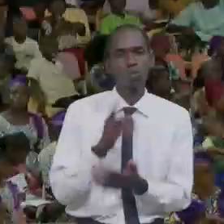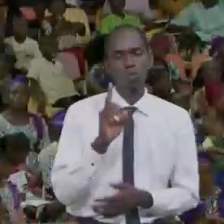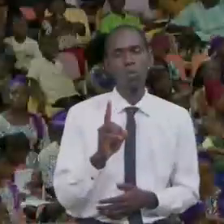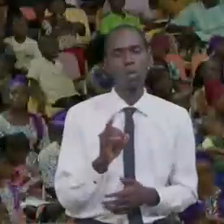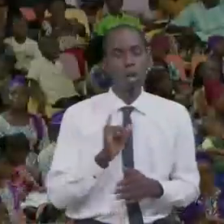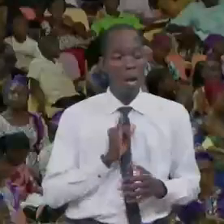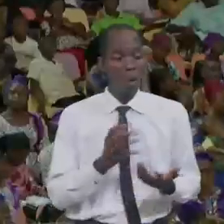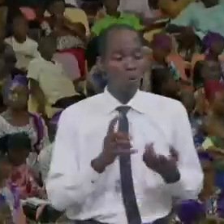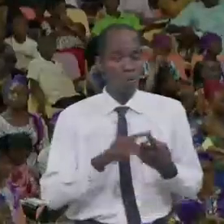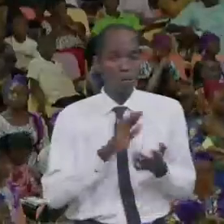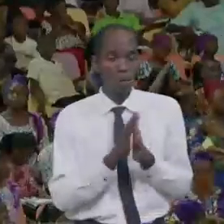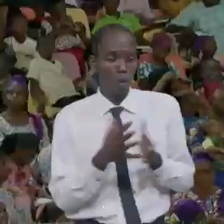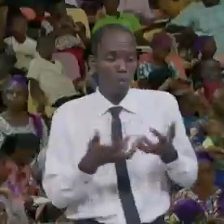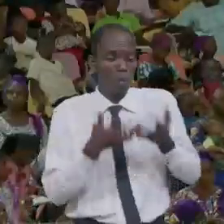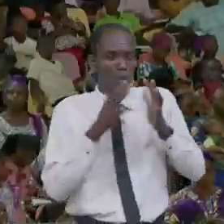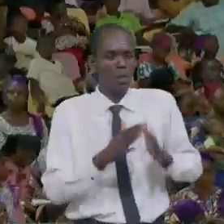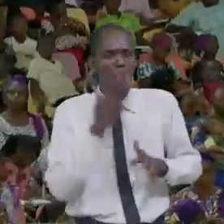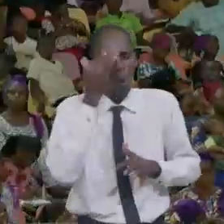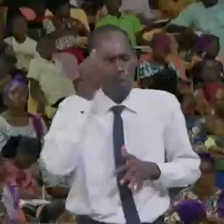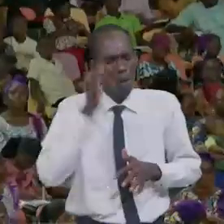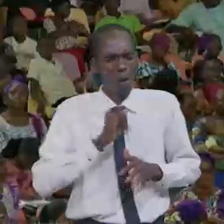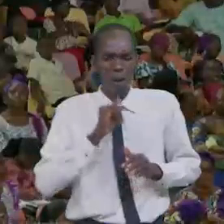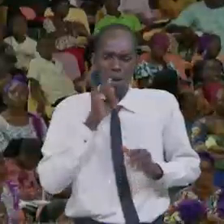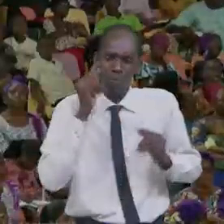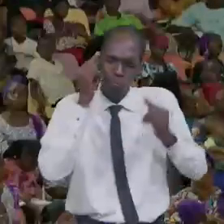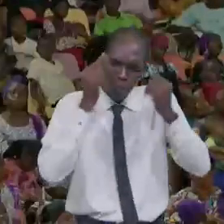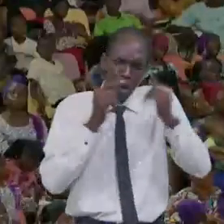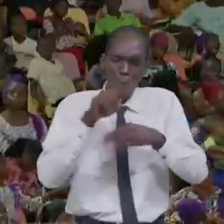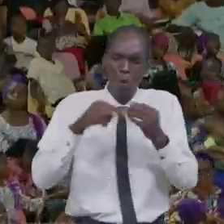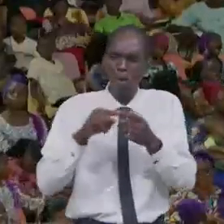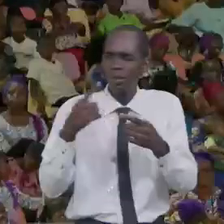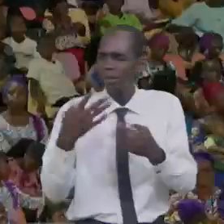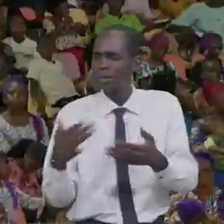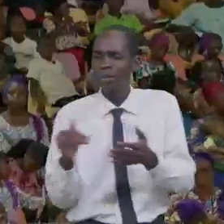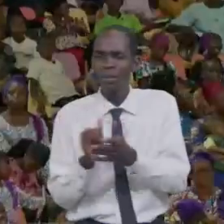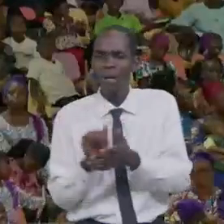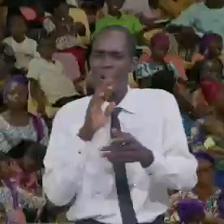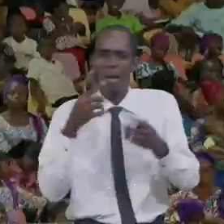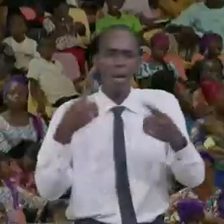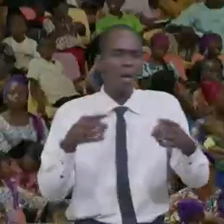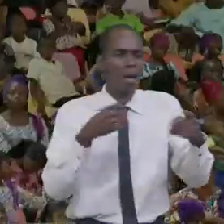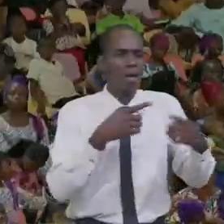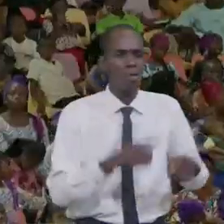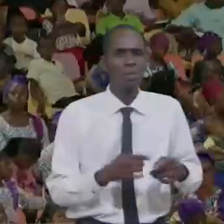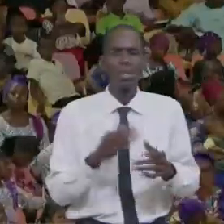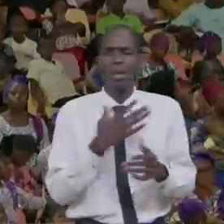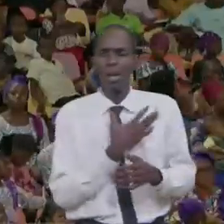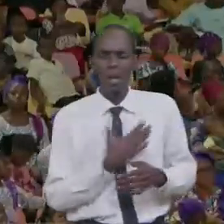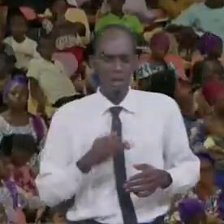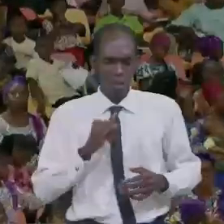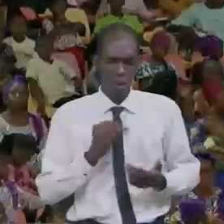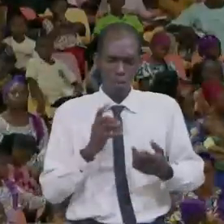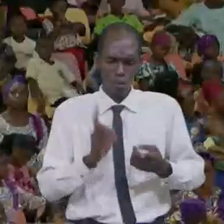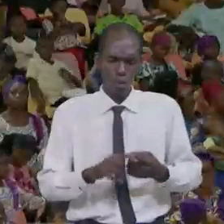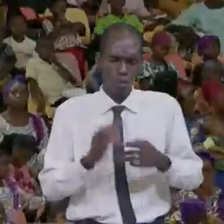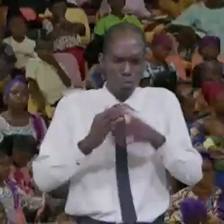engineer because I'm concerned about some of these rickety things that people are doing and building. And I want to raise up